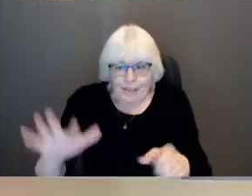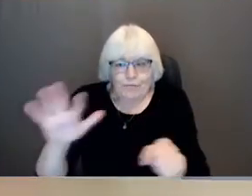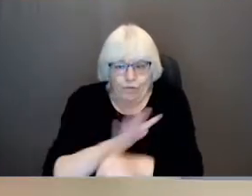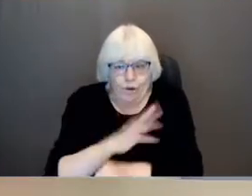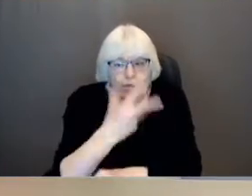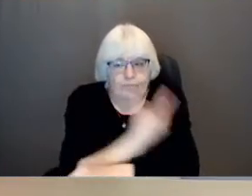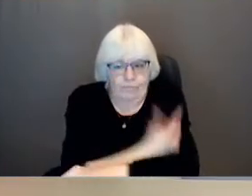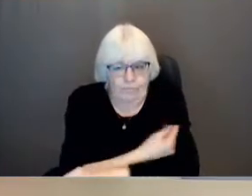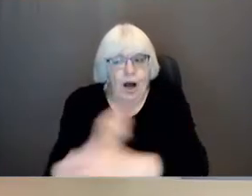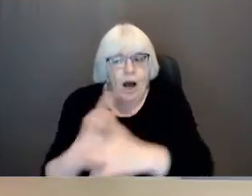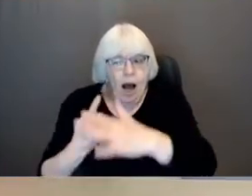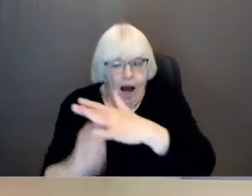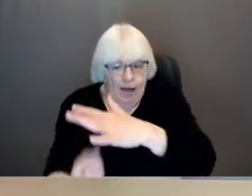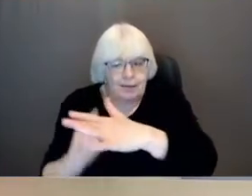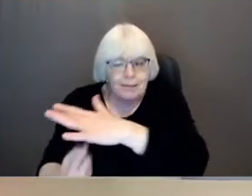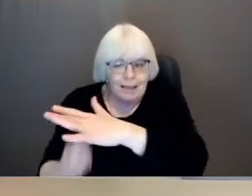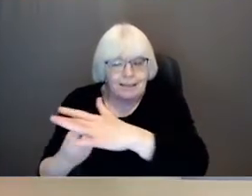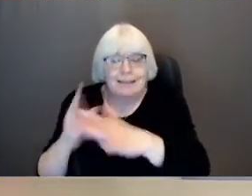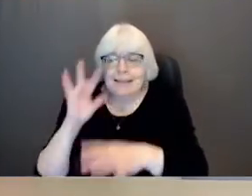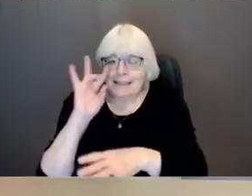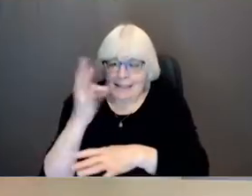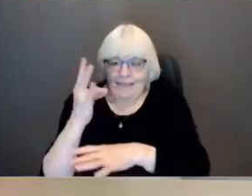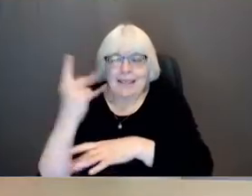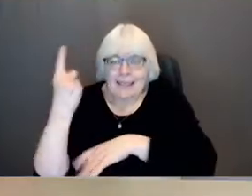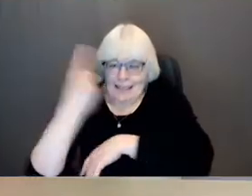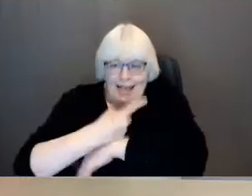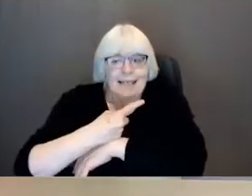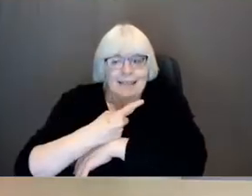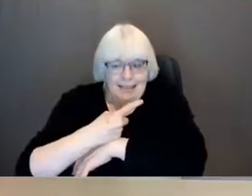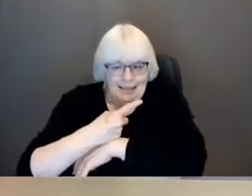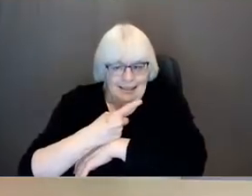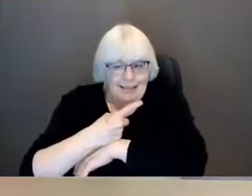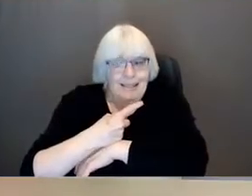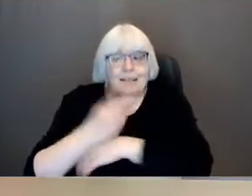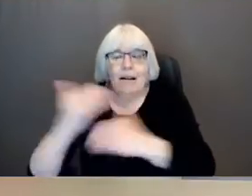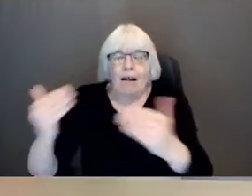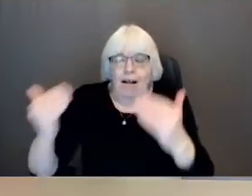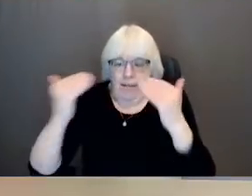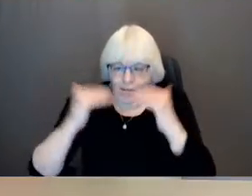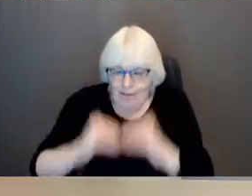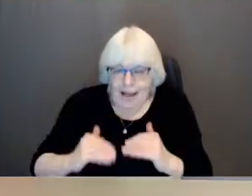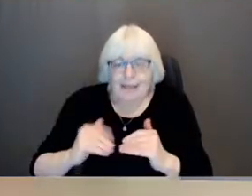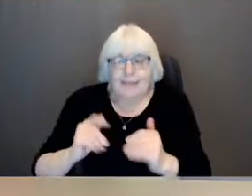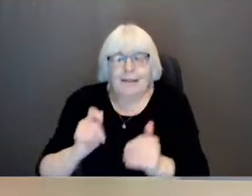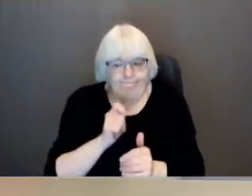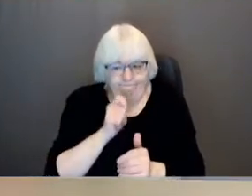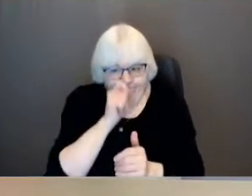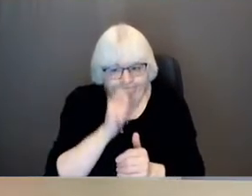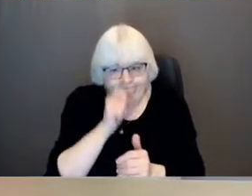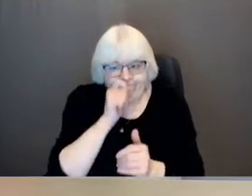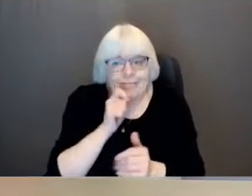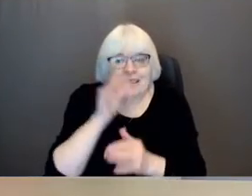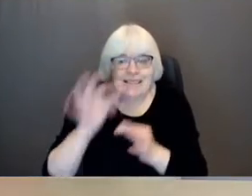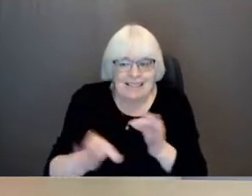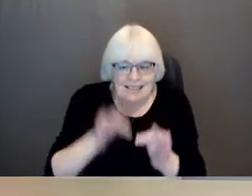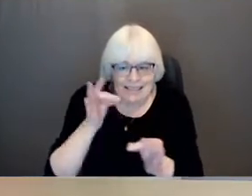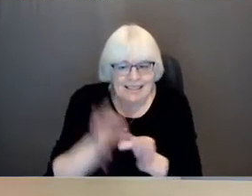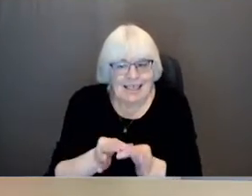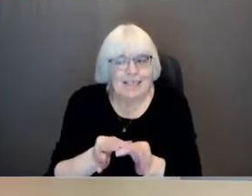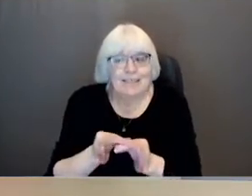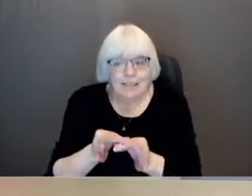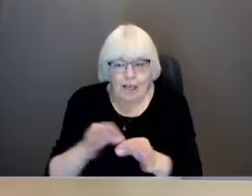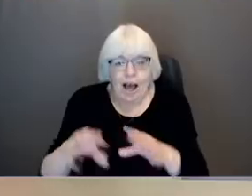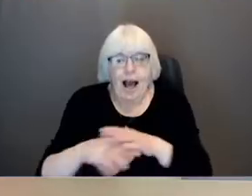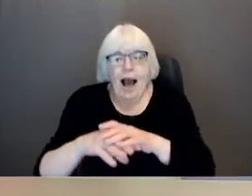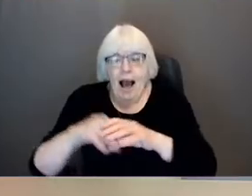the testing component part of it hasn't changed, but the reduction in that period of